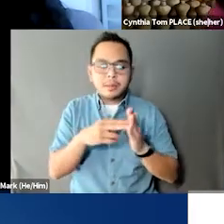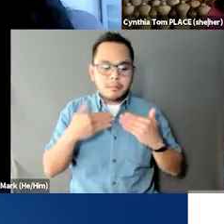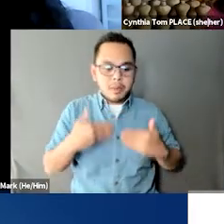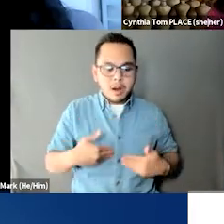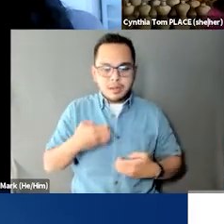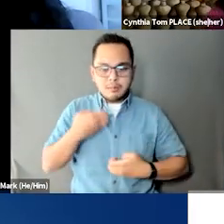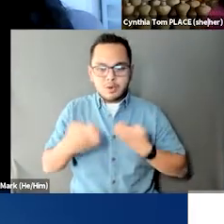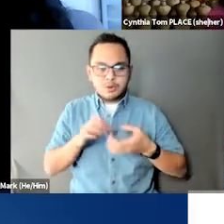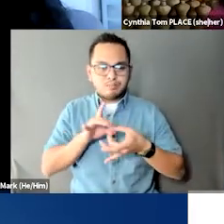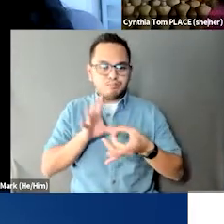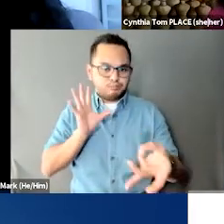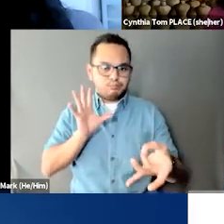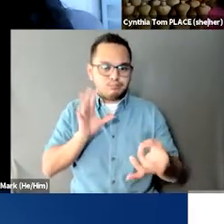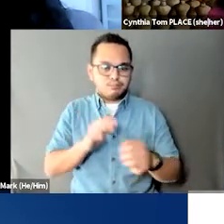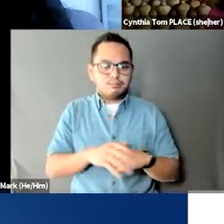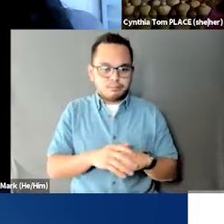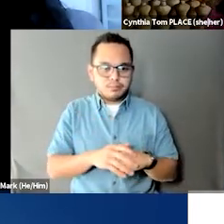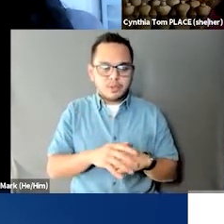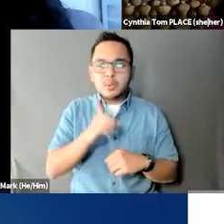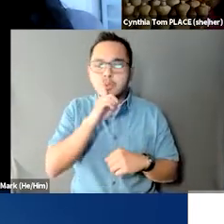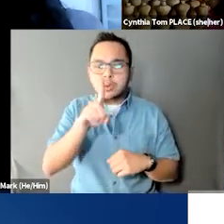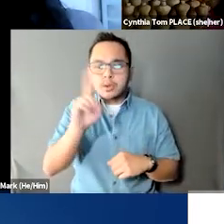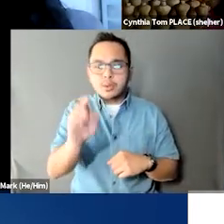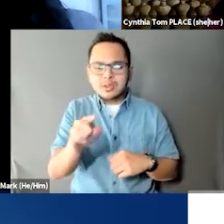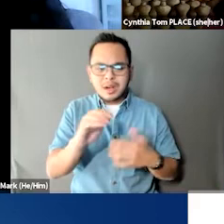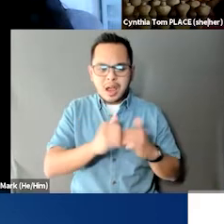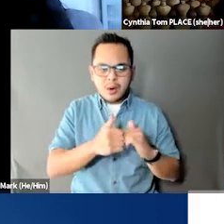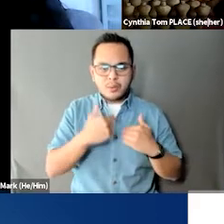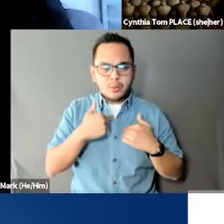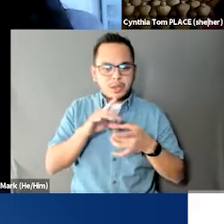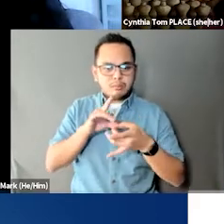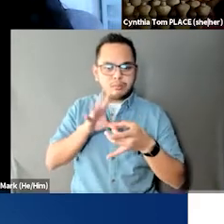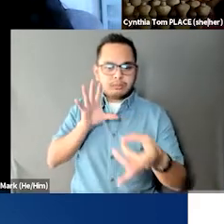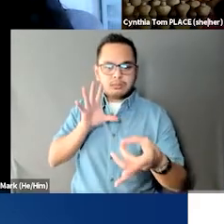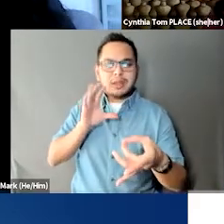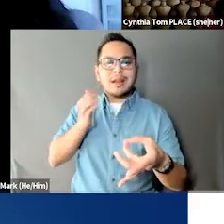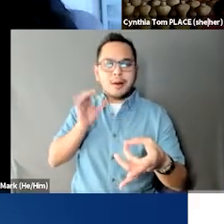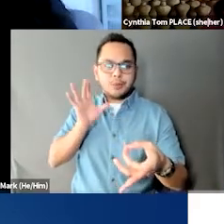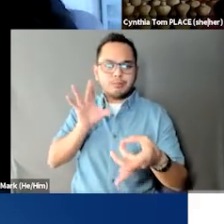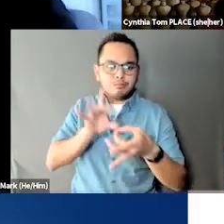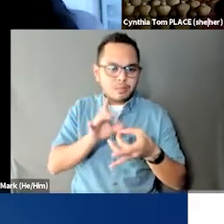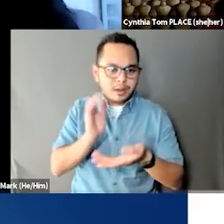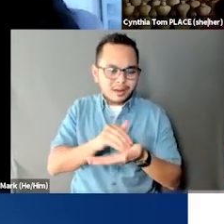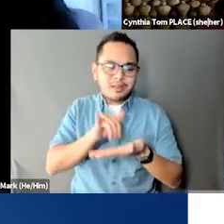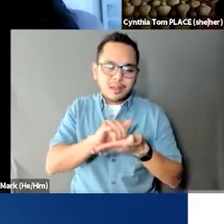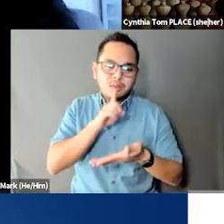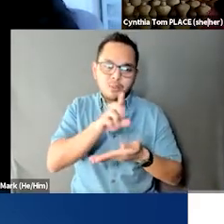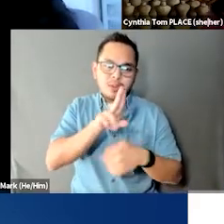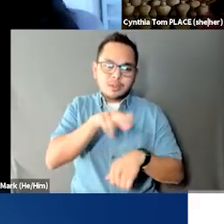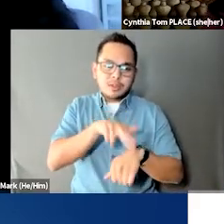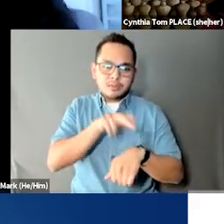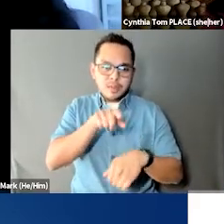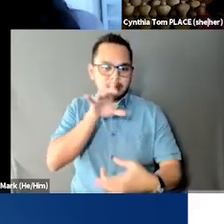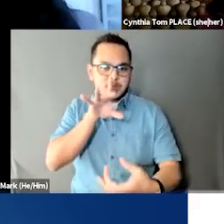emotions. So the real question is, how did we get separated and how do we reconnect? Because that is our true nature, to be